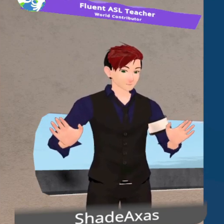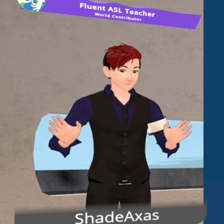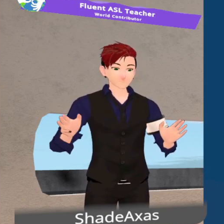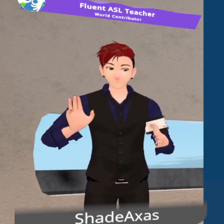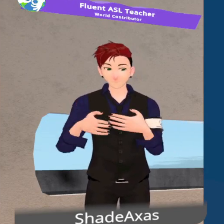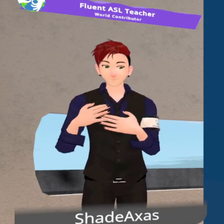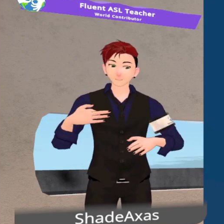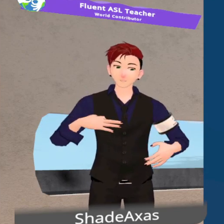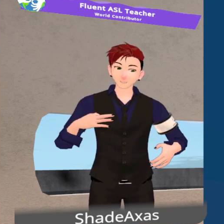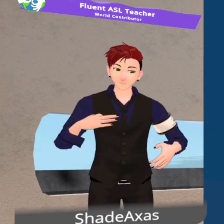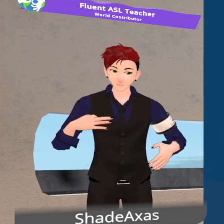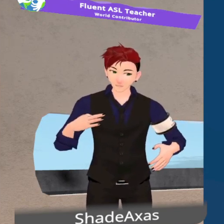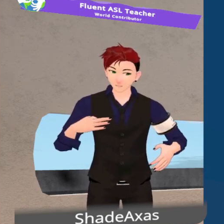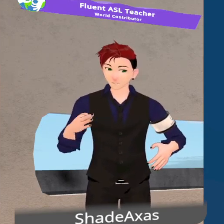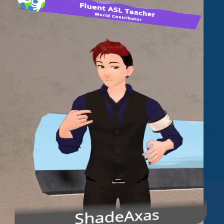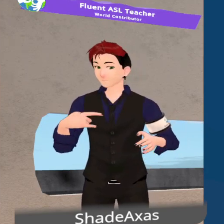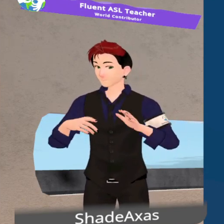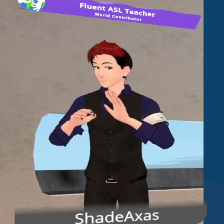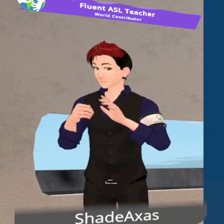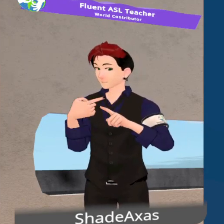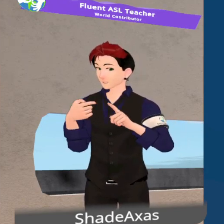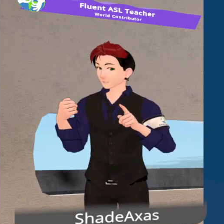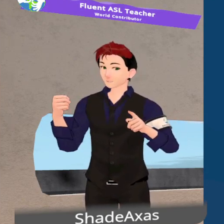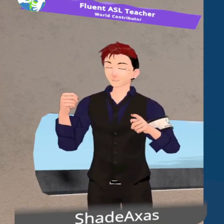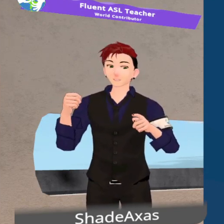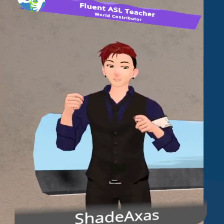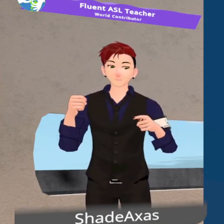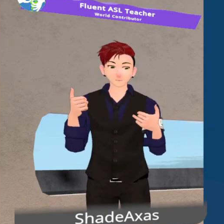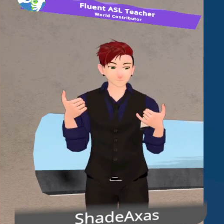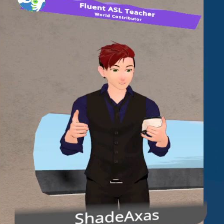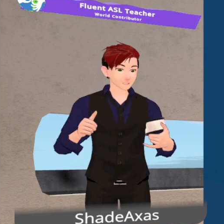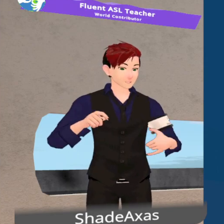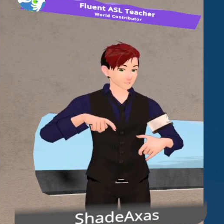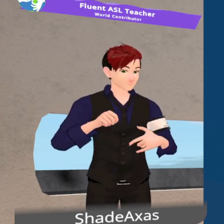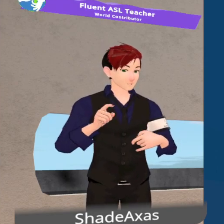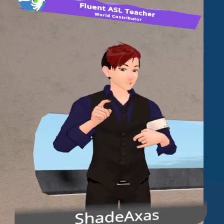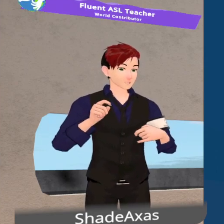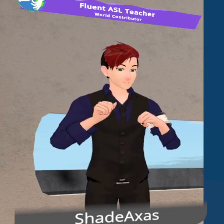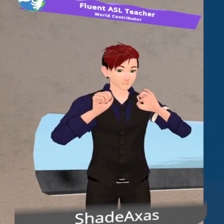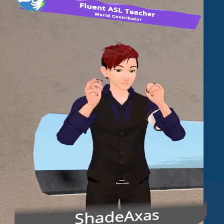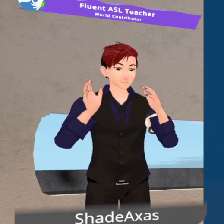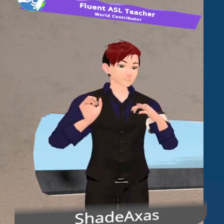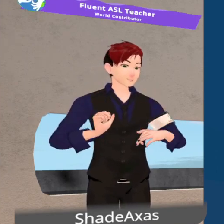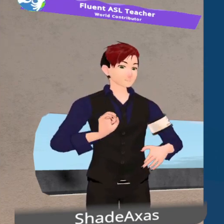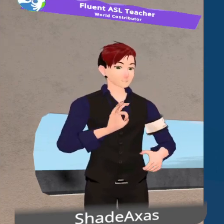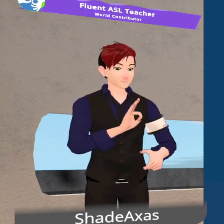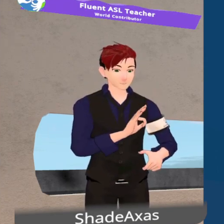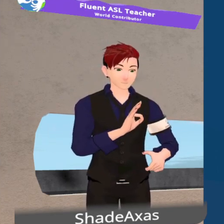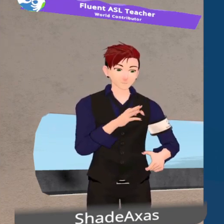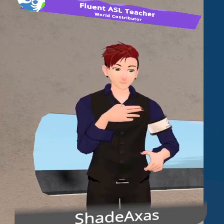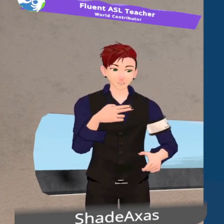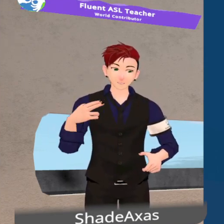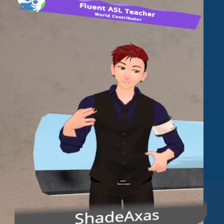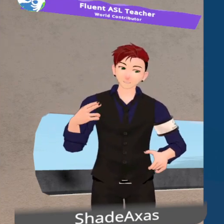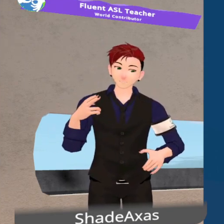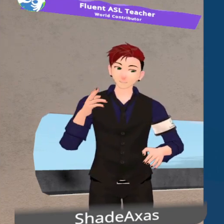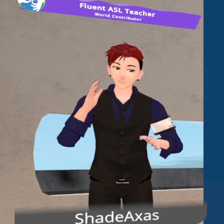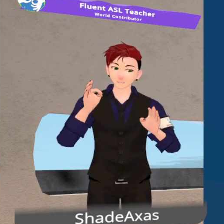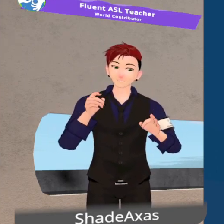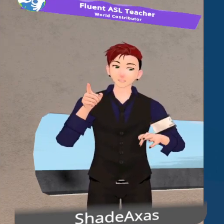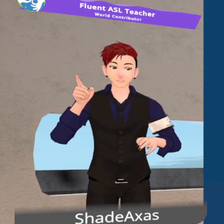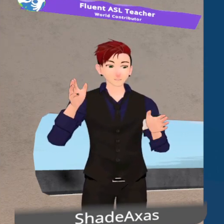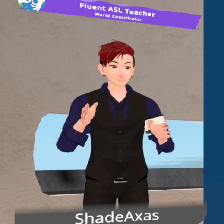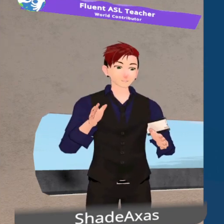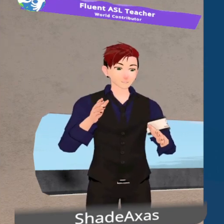board, anything. They are all volunteers. They are selected from the current mods and teaching staff in Helping Hands